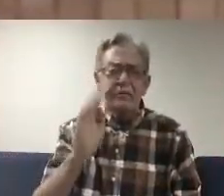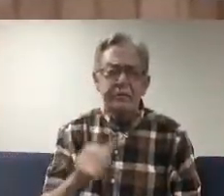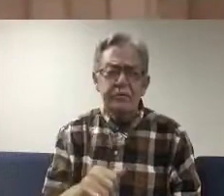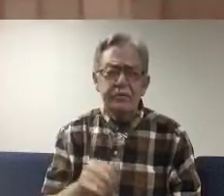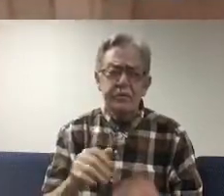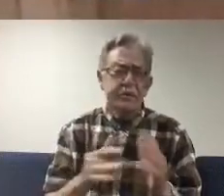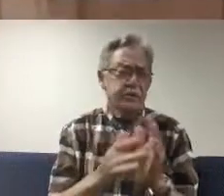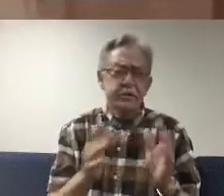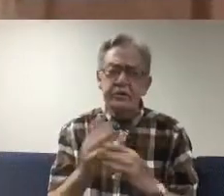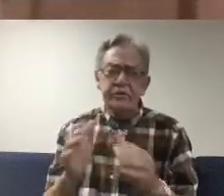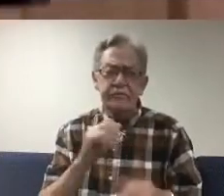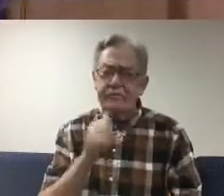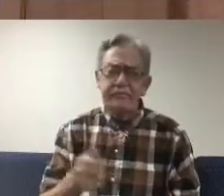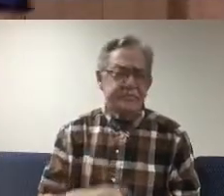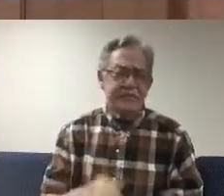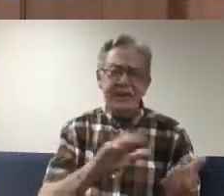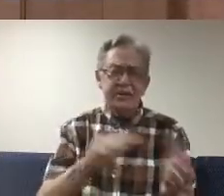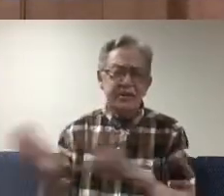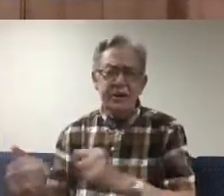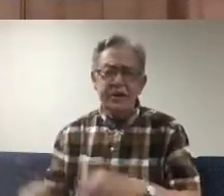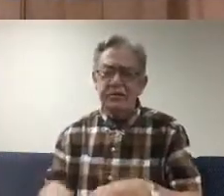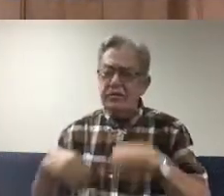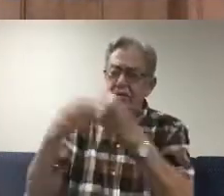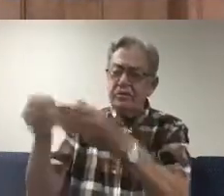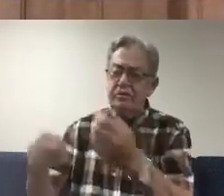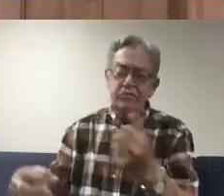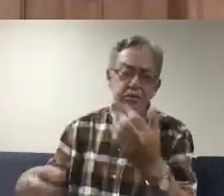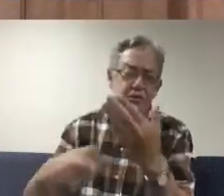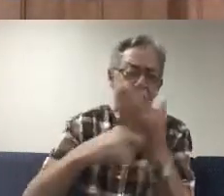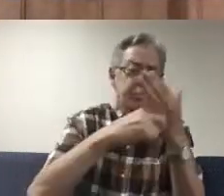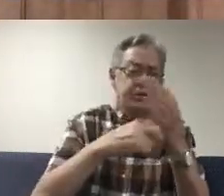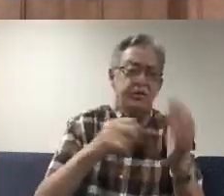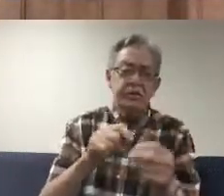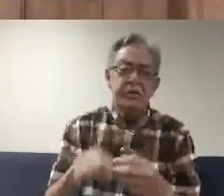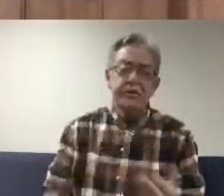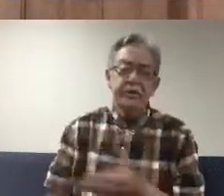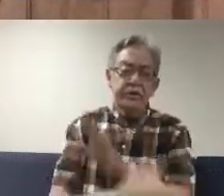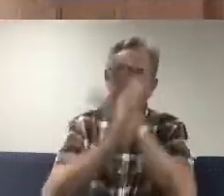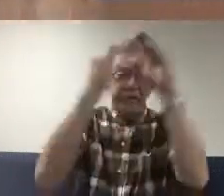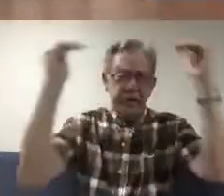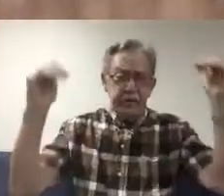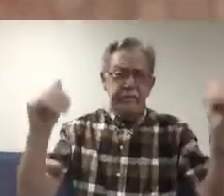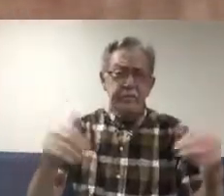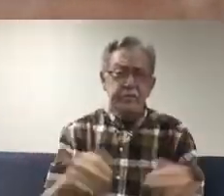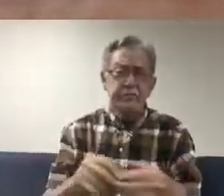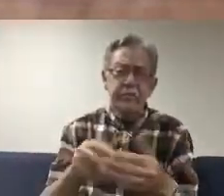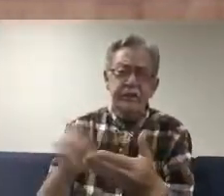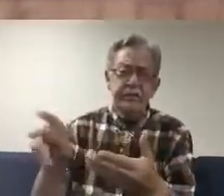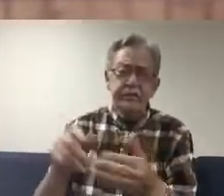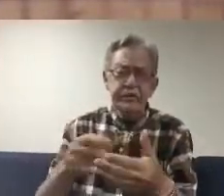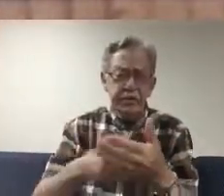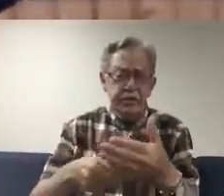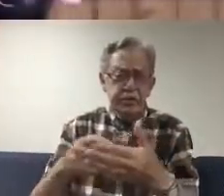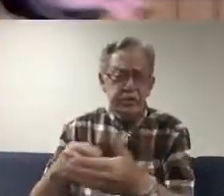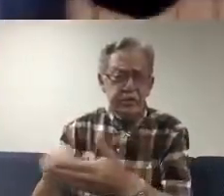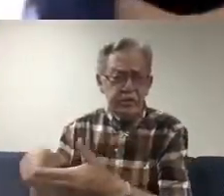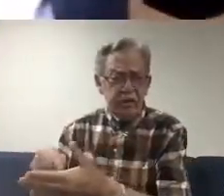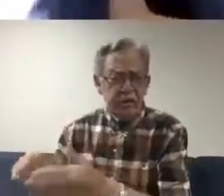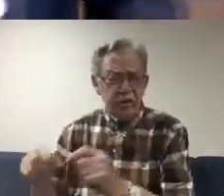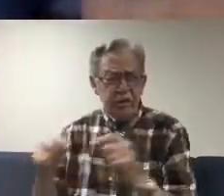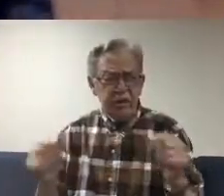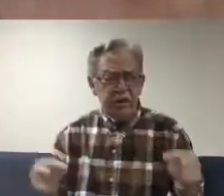aspects that it chooses, things that are related to the desires of the body and the passions of the flesh, and it tries to